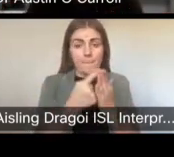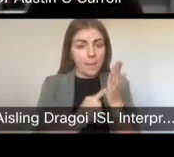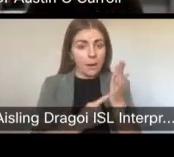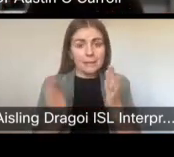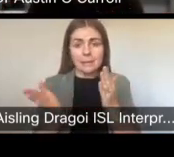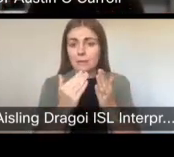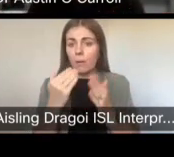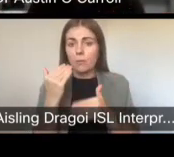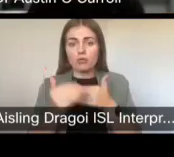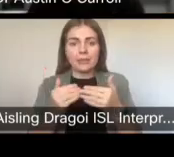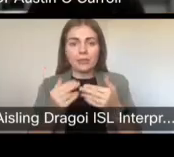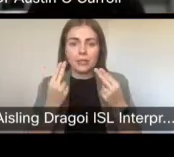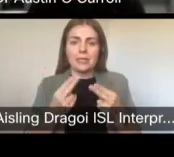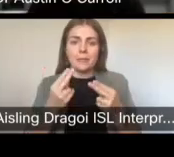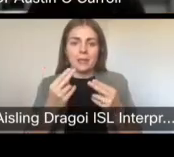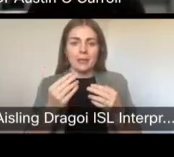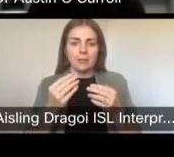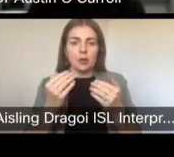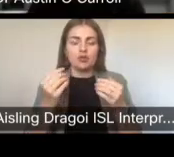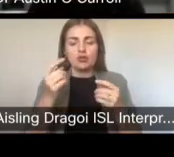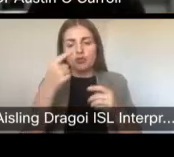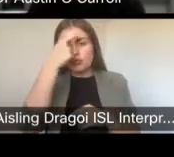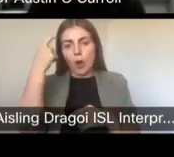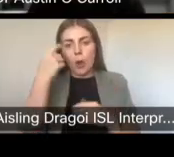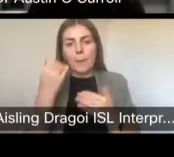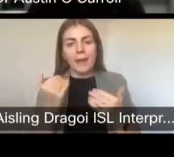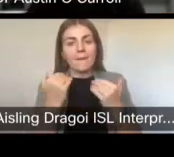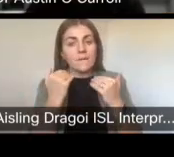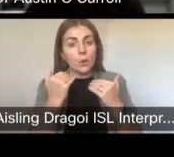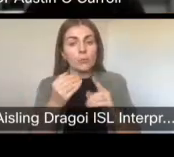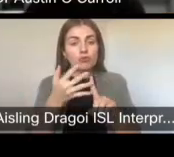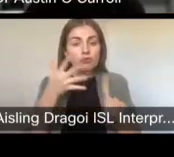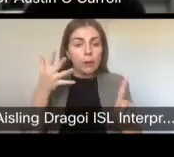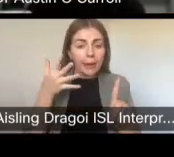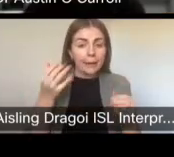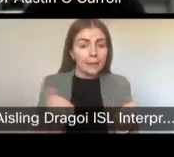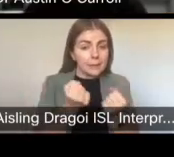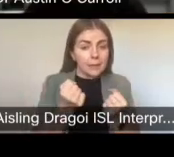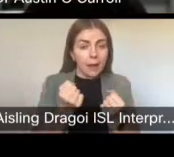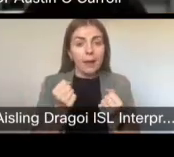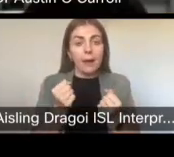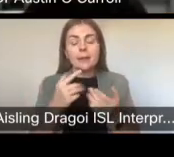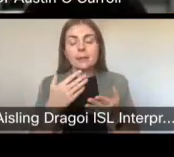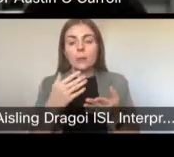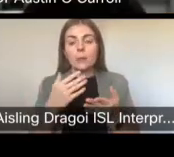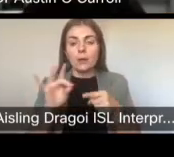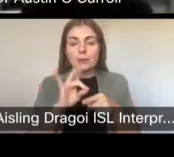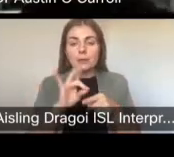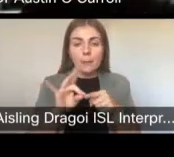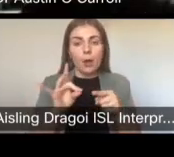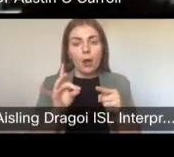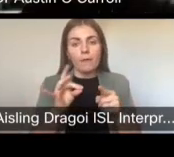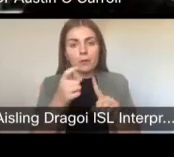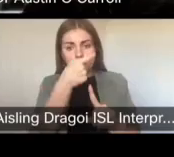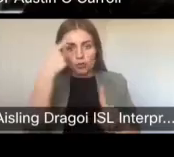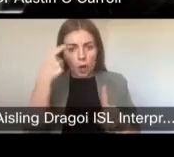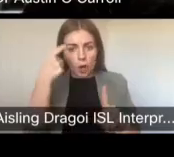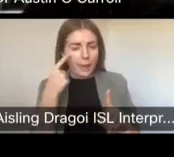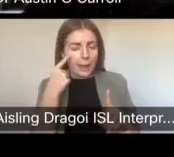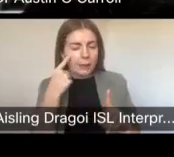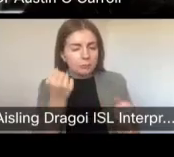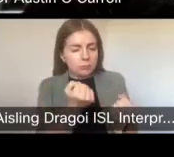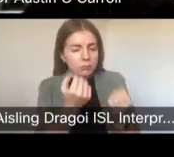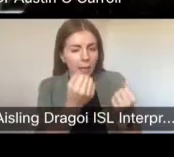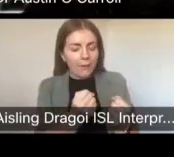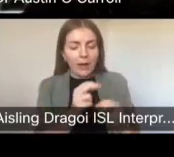informed, recognizing the signs of the symptom of trauma. And the big one is don't actively re-traumatize. Kicking a person out